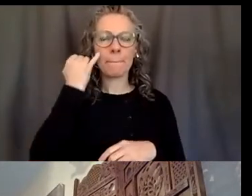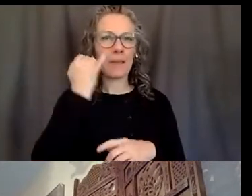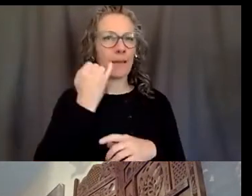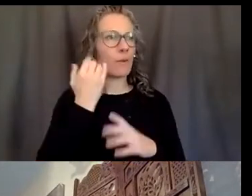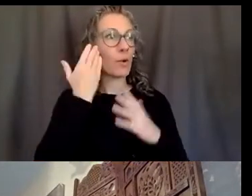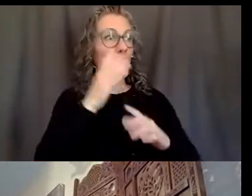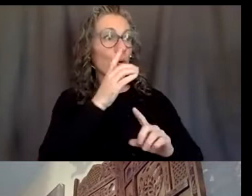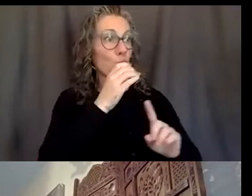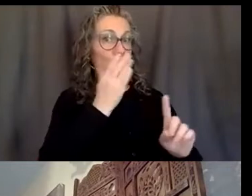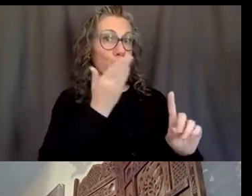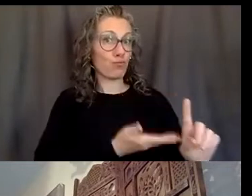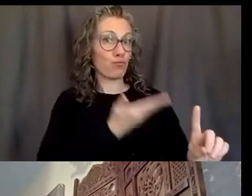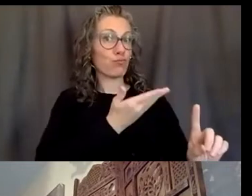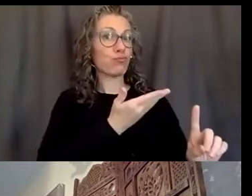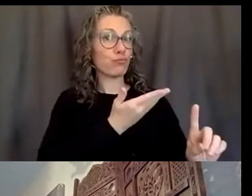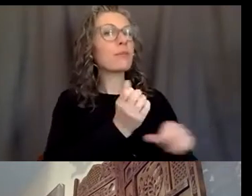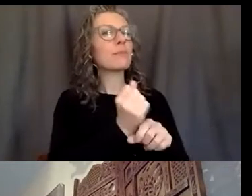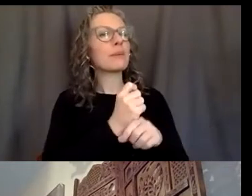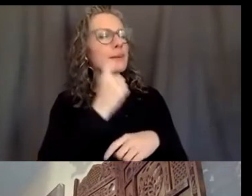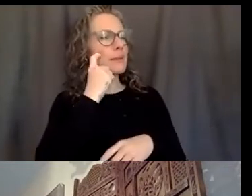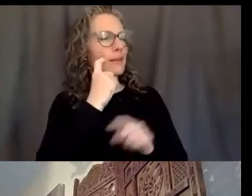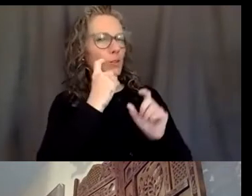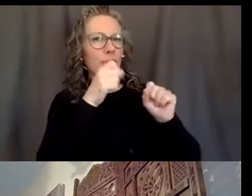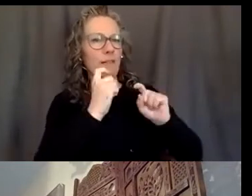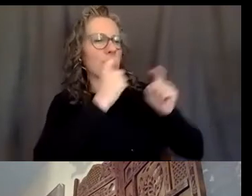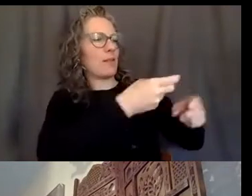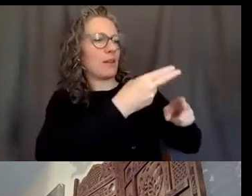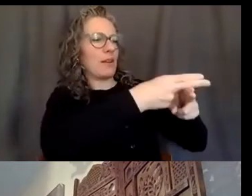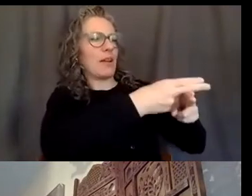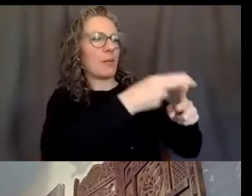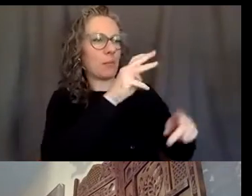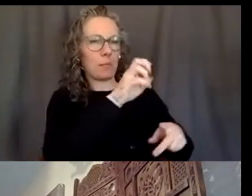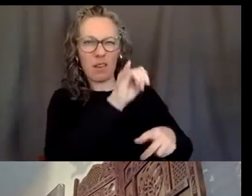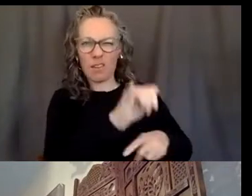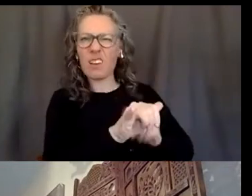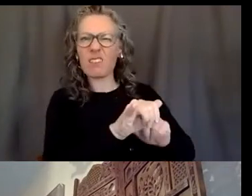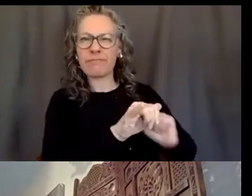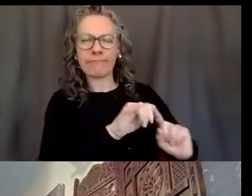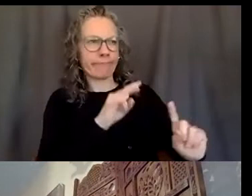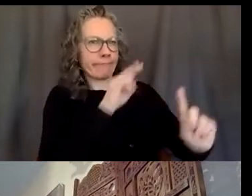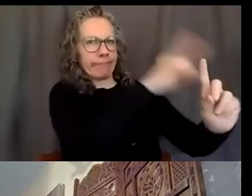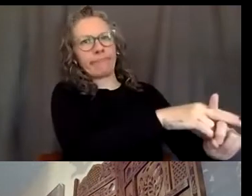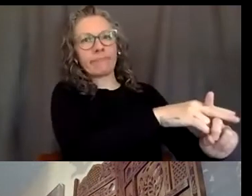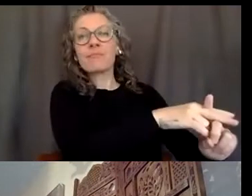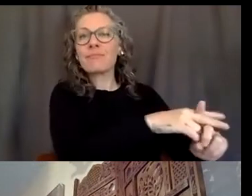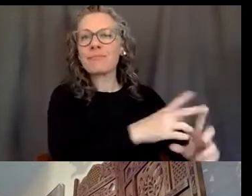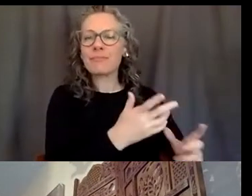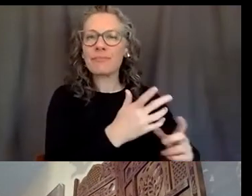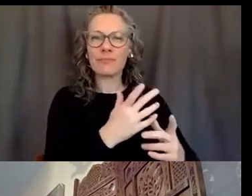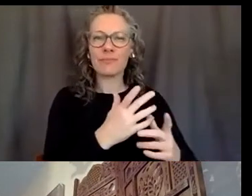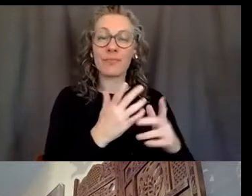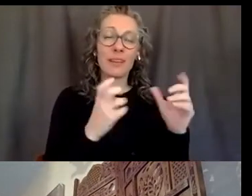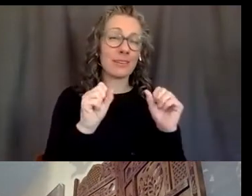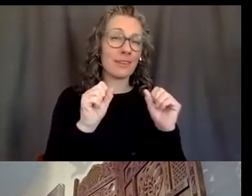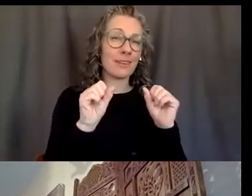was, makes sense that you would give it a name, and in this case the name Mary. And there's like this wonderful thing you can do,